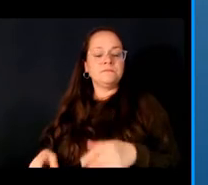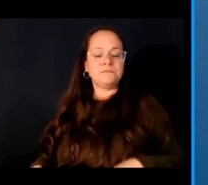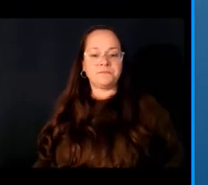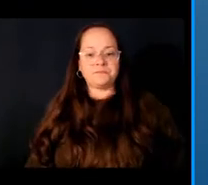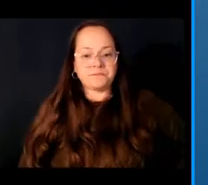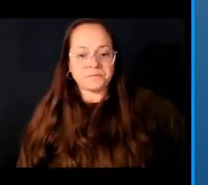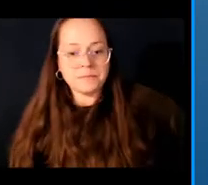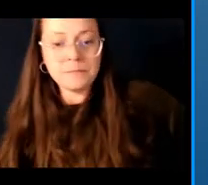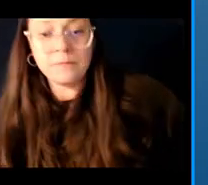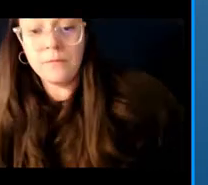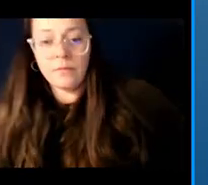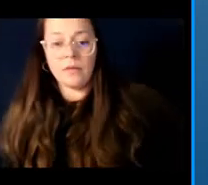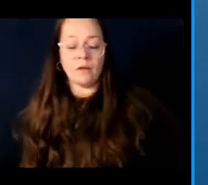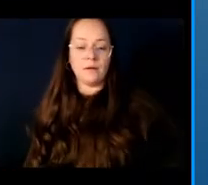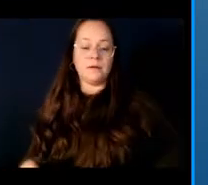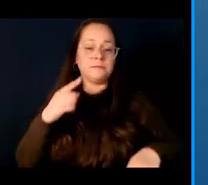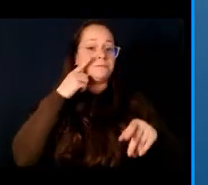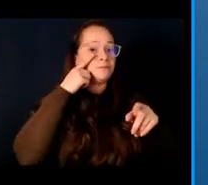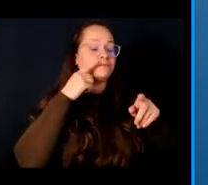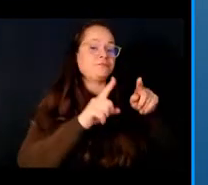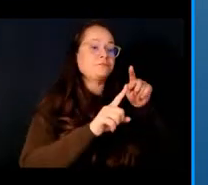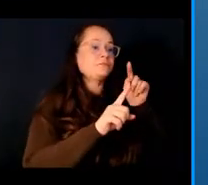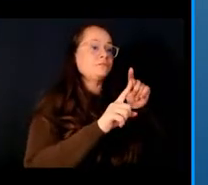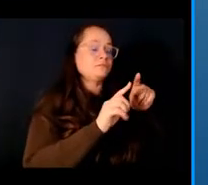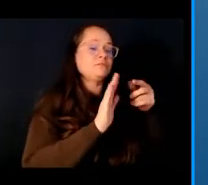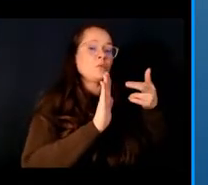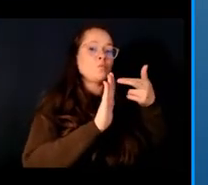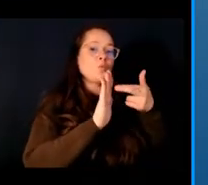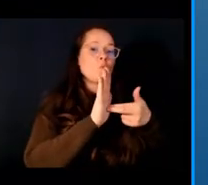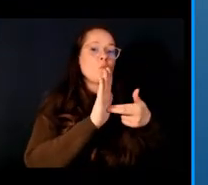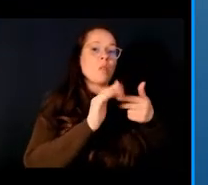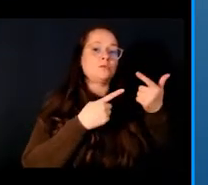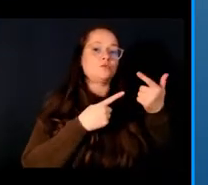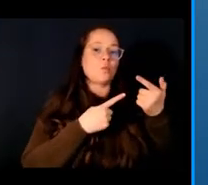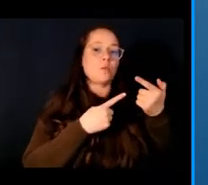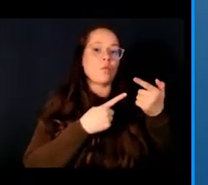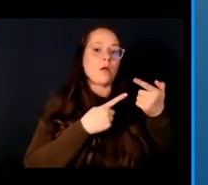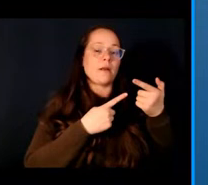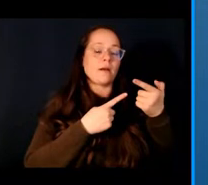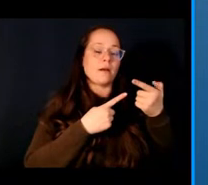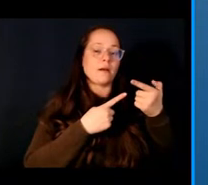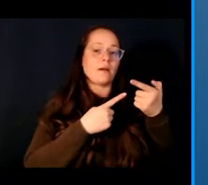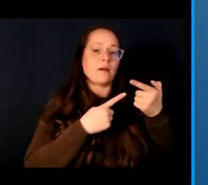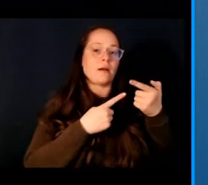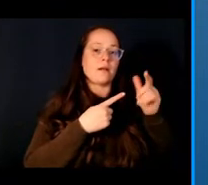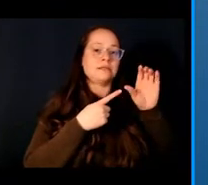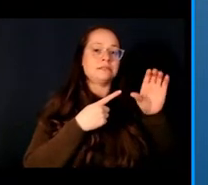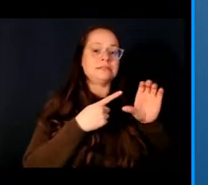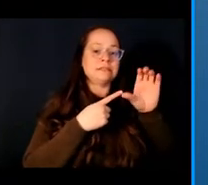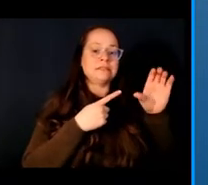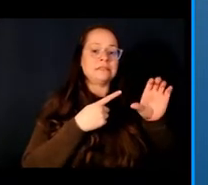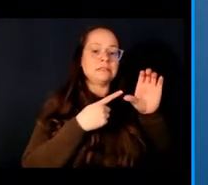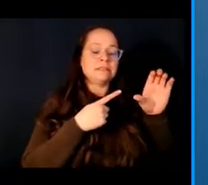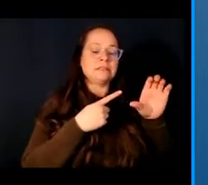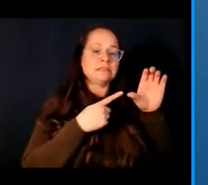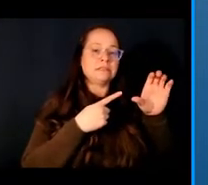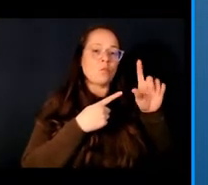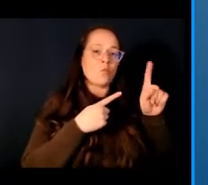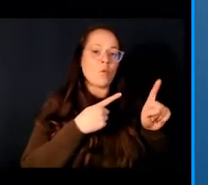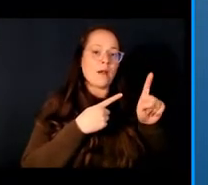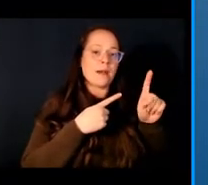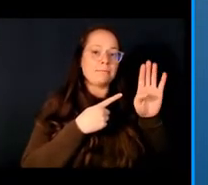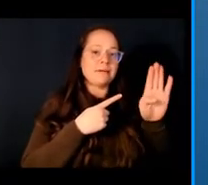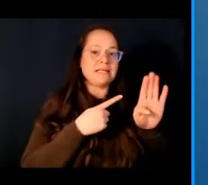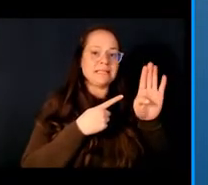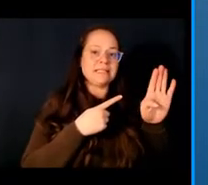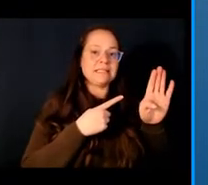yep the it is Rule 21 see 1B